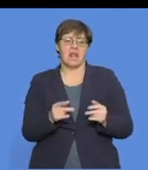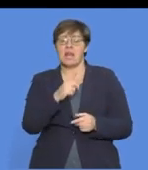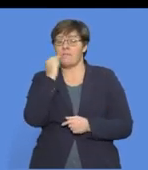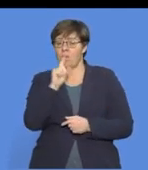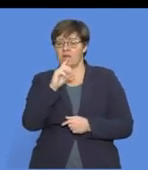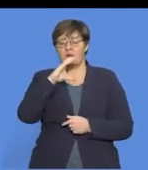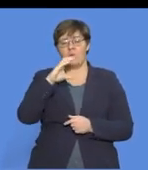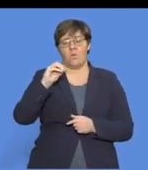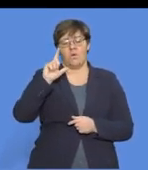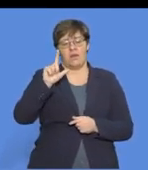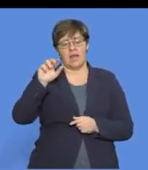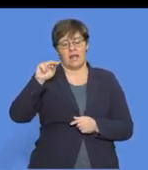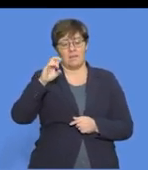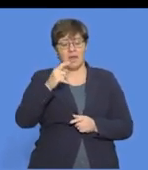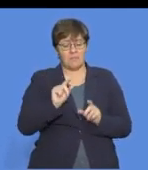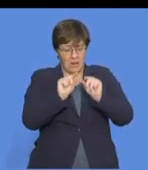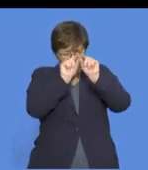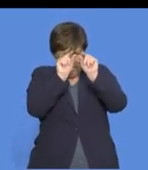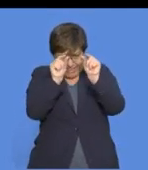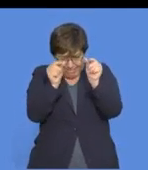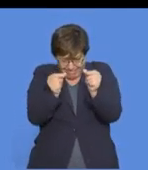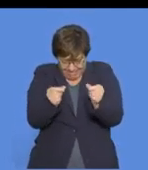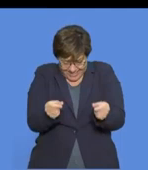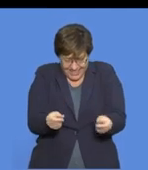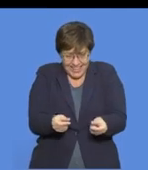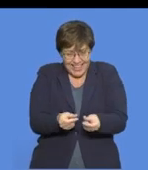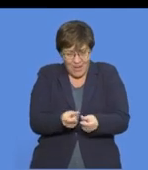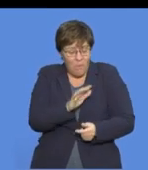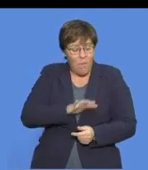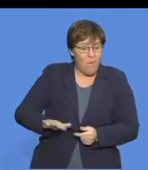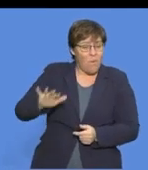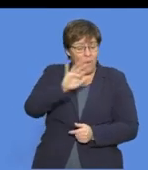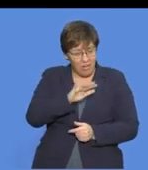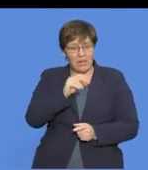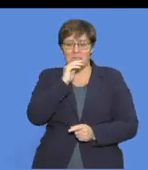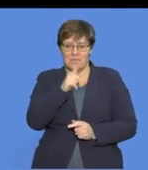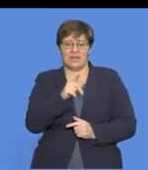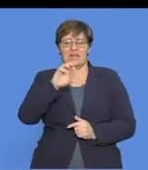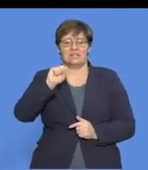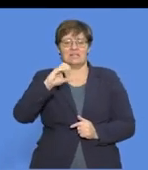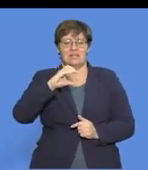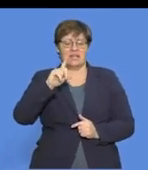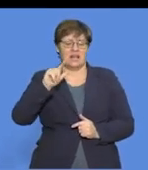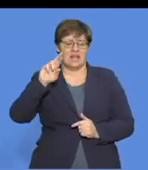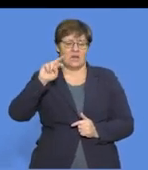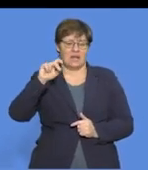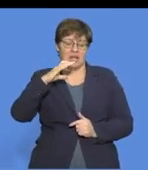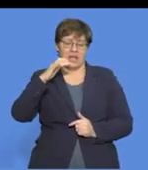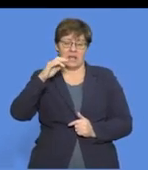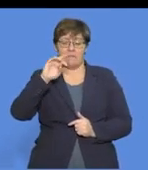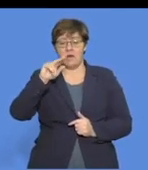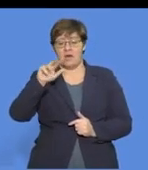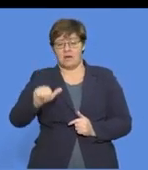look here, the walls are thickened all the way around, so that would be Sclerenchyma.